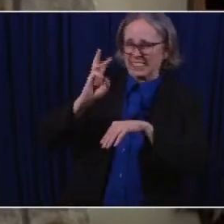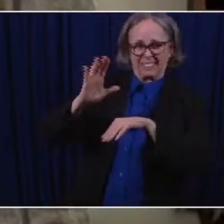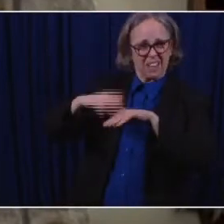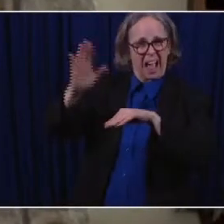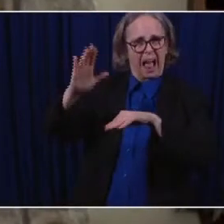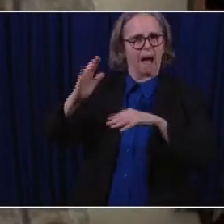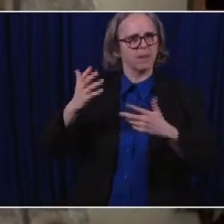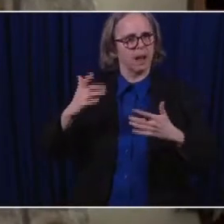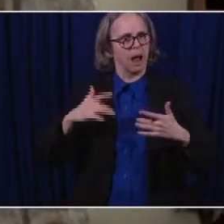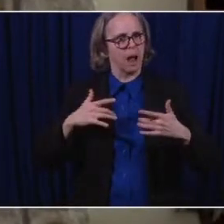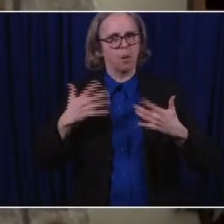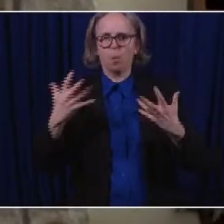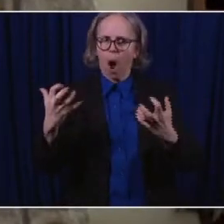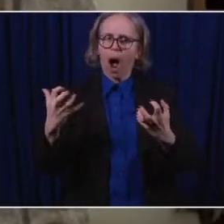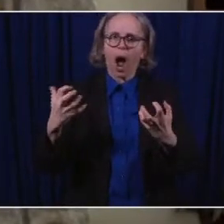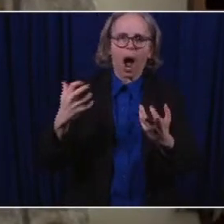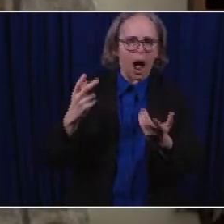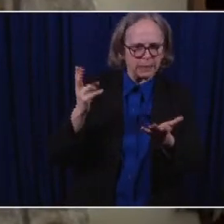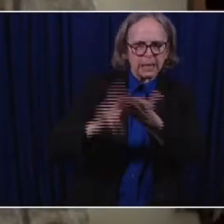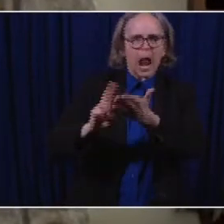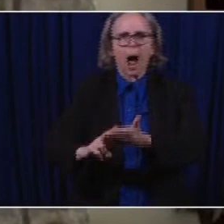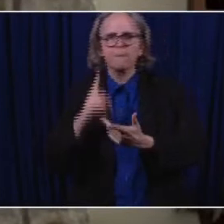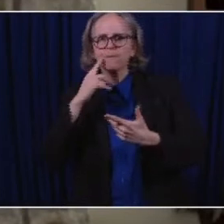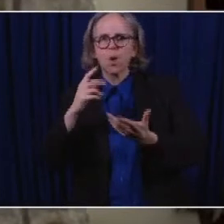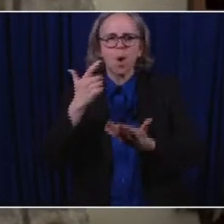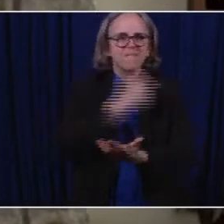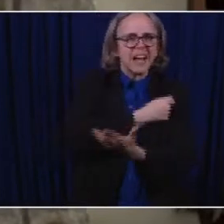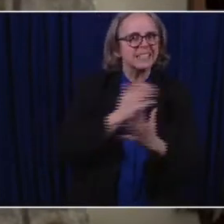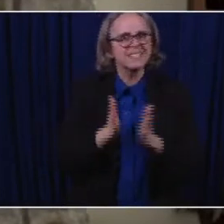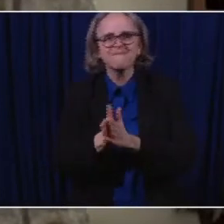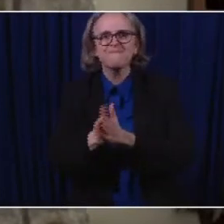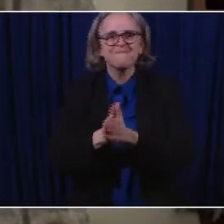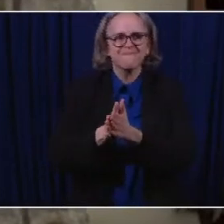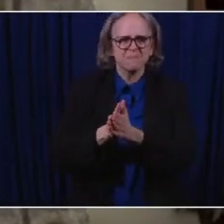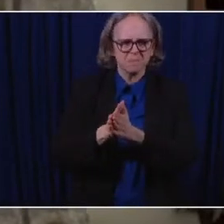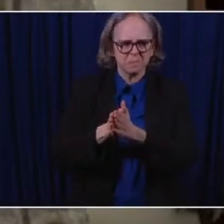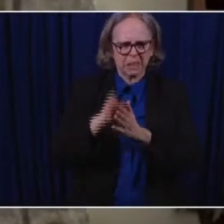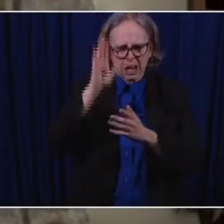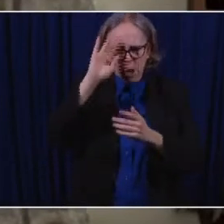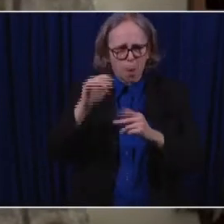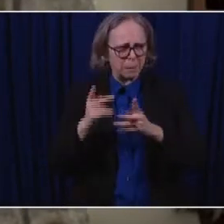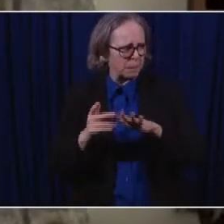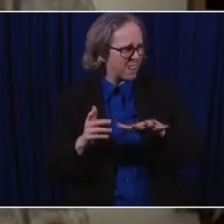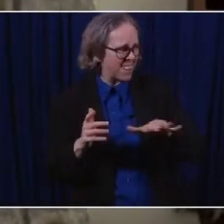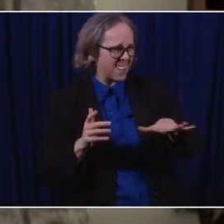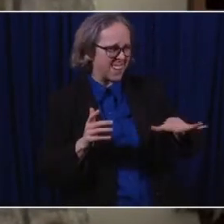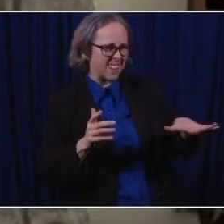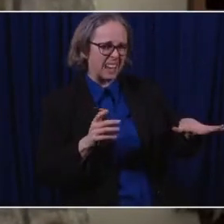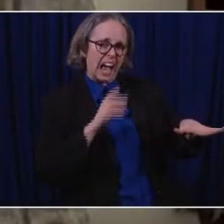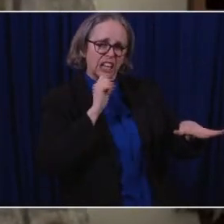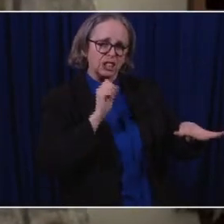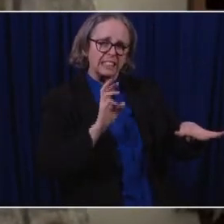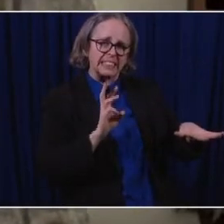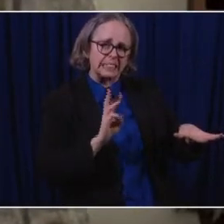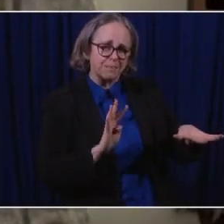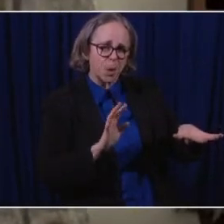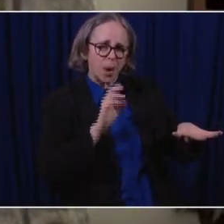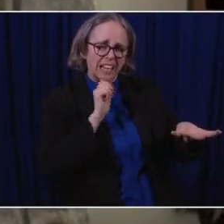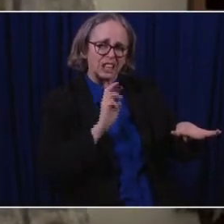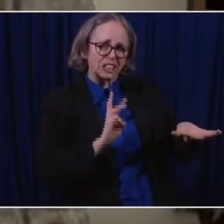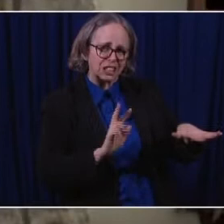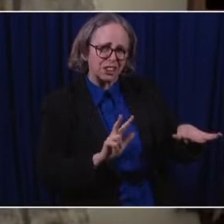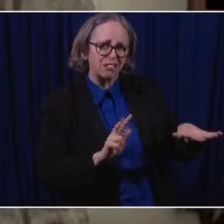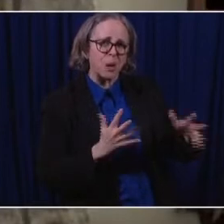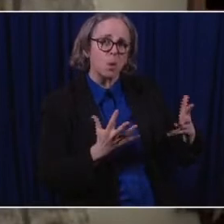to get signed up, and many of them will. But we also know there are people, you know, 64 and 63 who are ready to